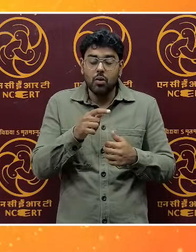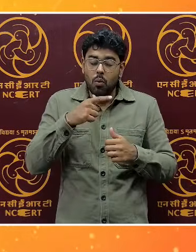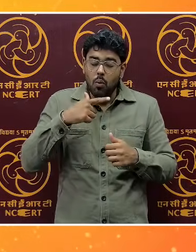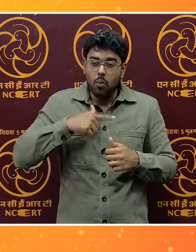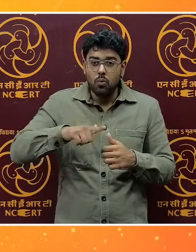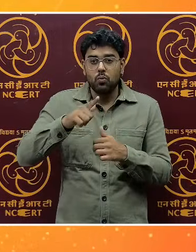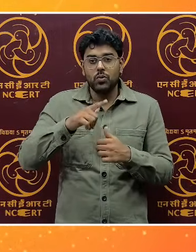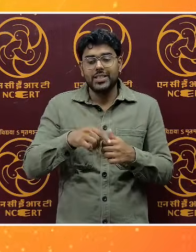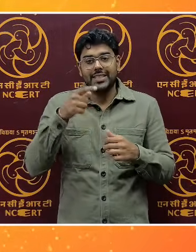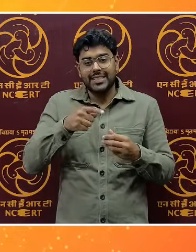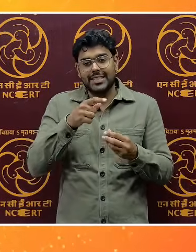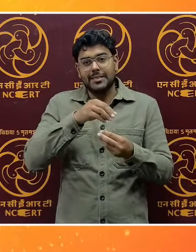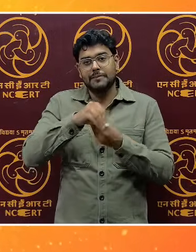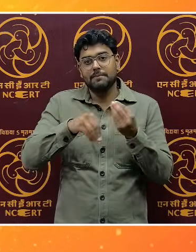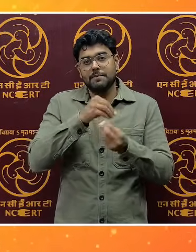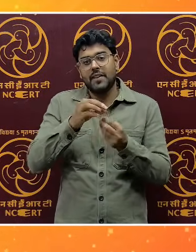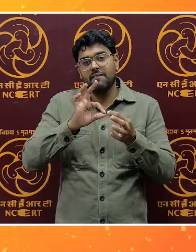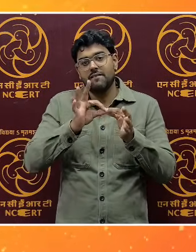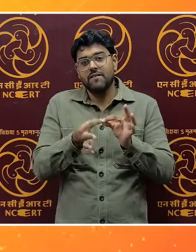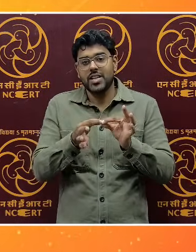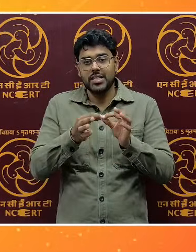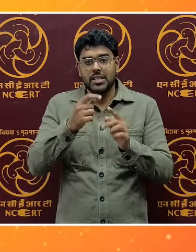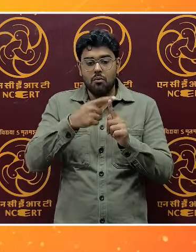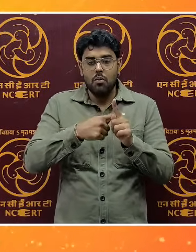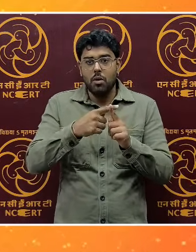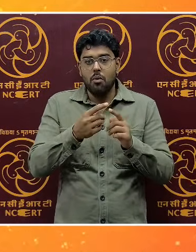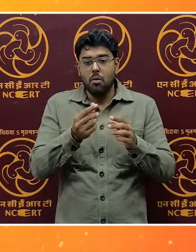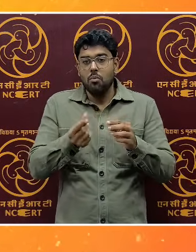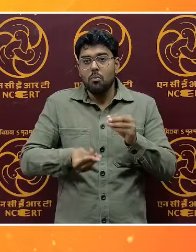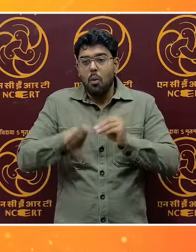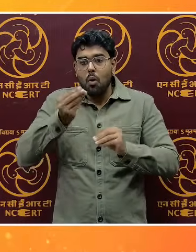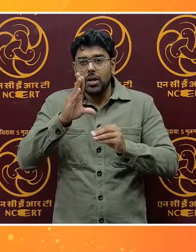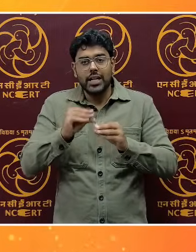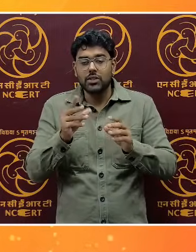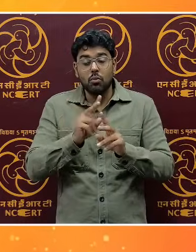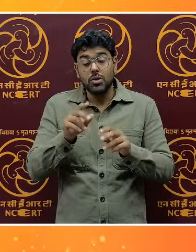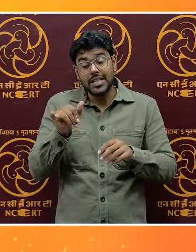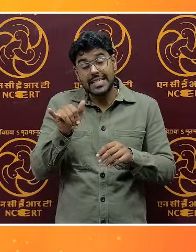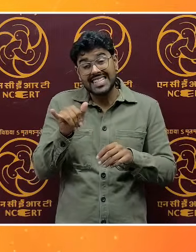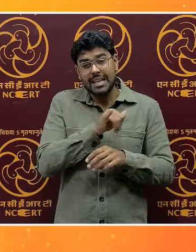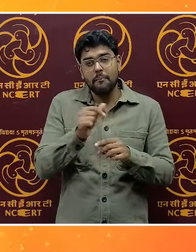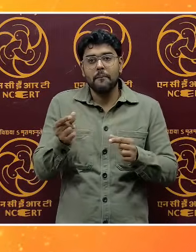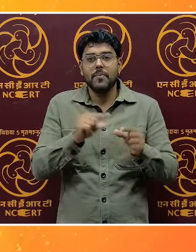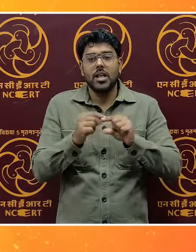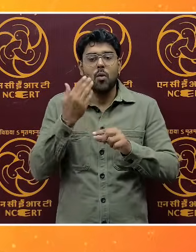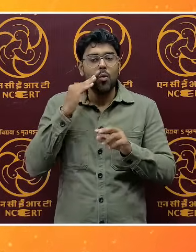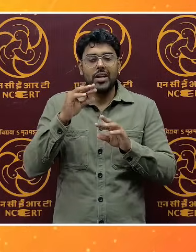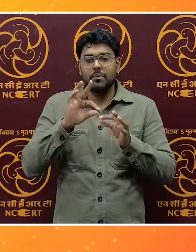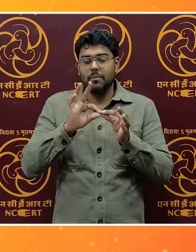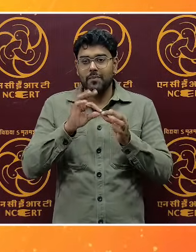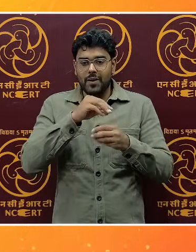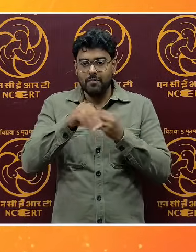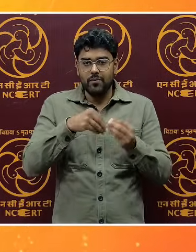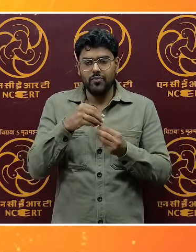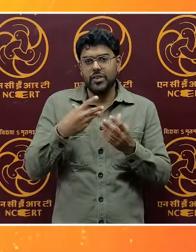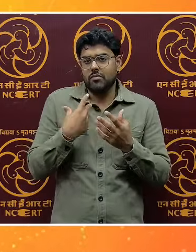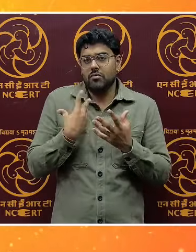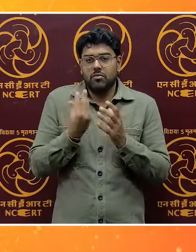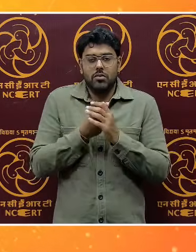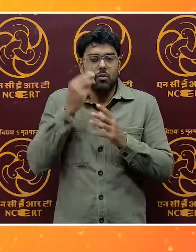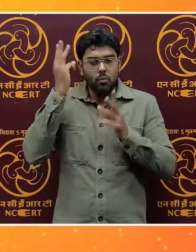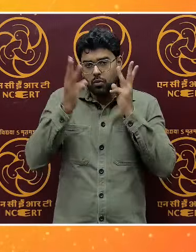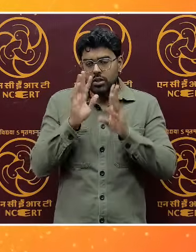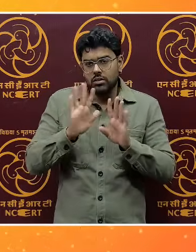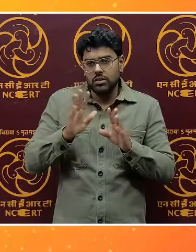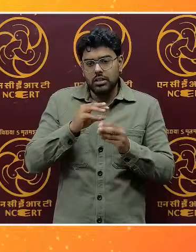always combining in fixed ratio. When we have prepared the mixtures, we were not worried about the